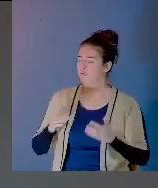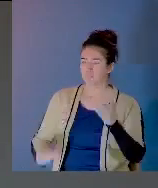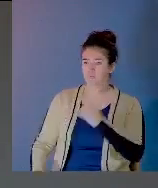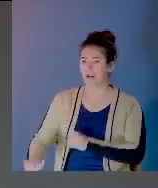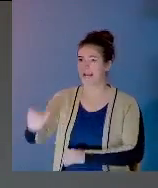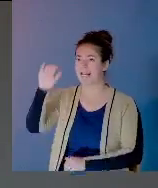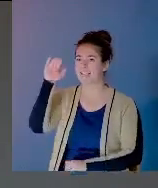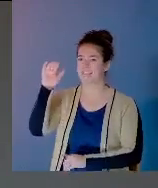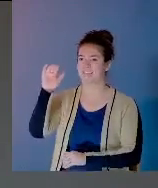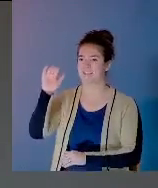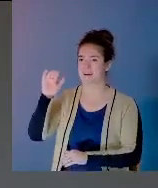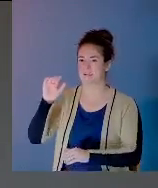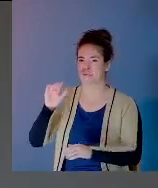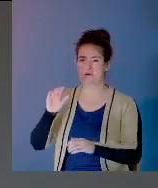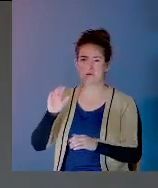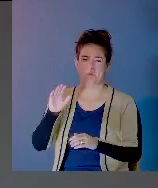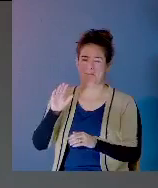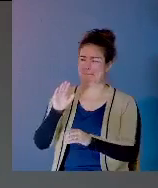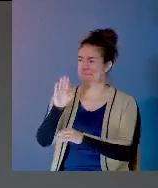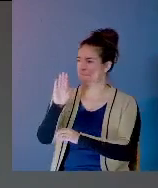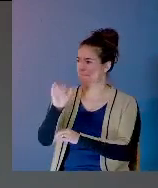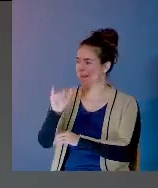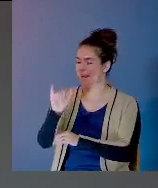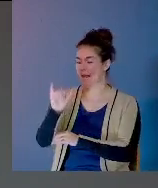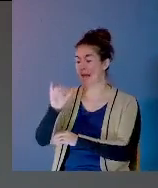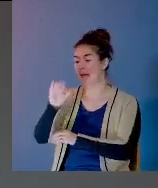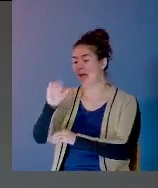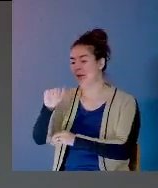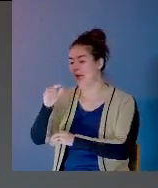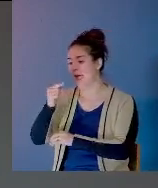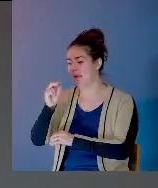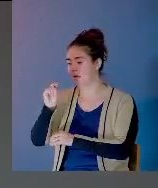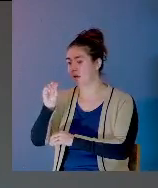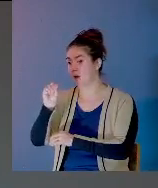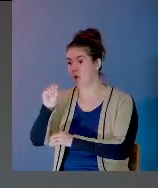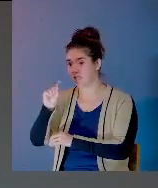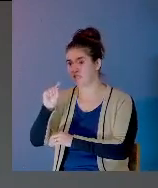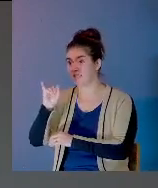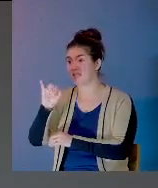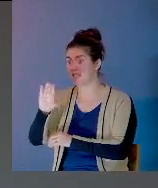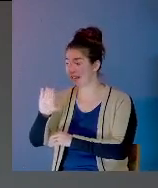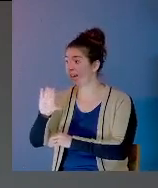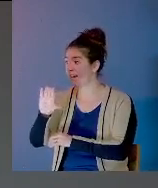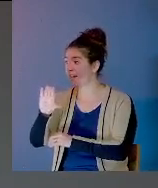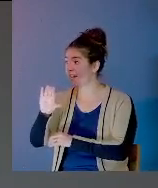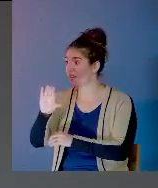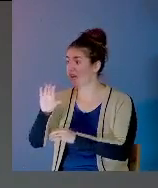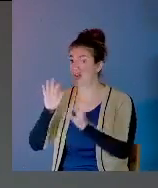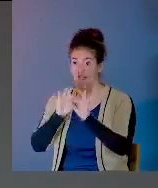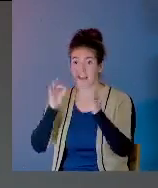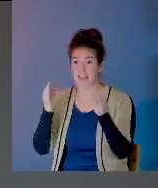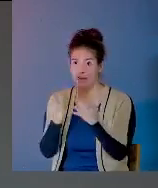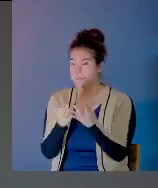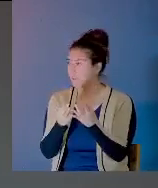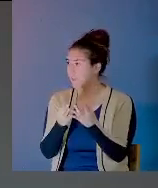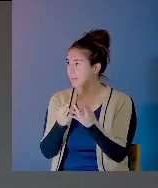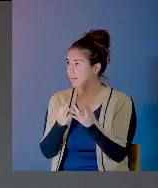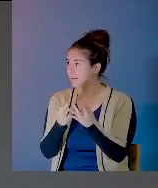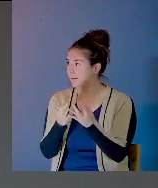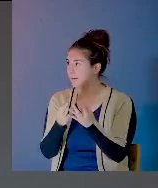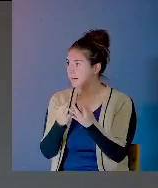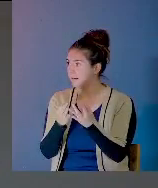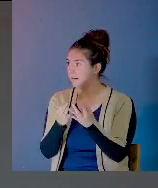Bronco fans. And by the way, my idol is fallen, but so is yours going to